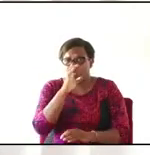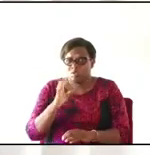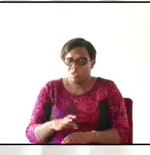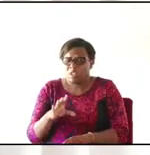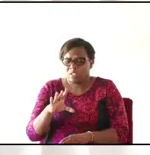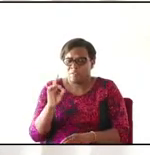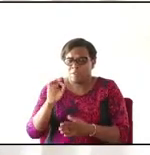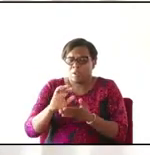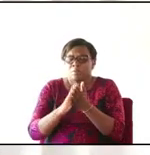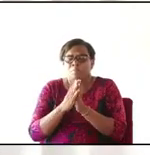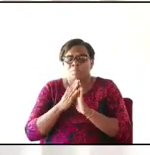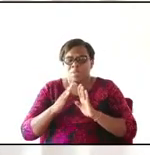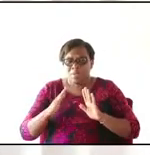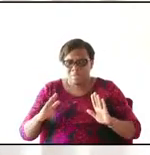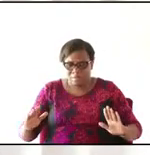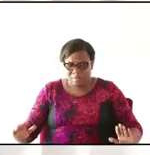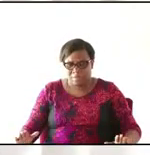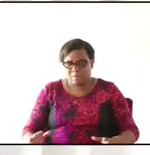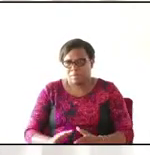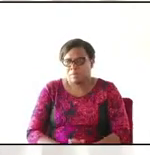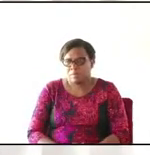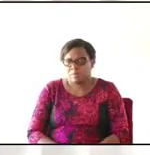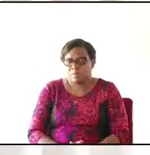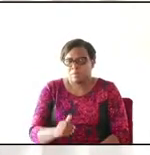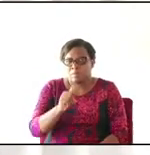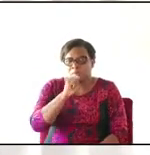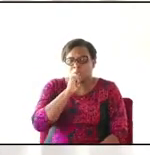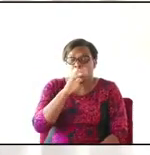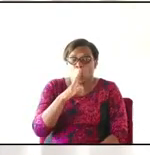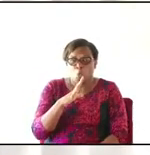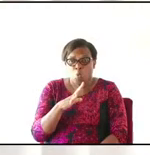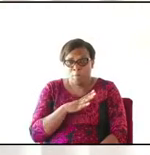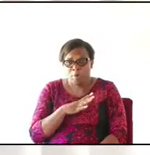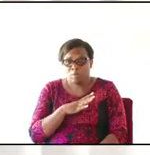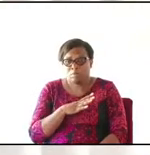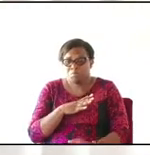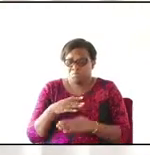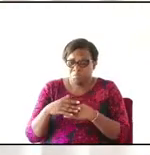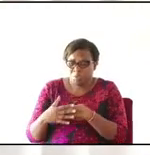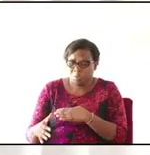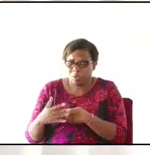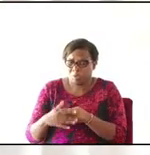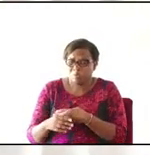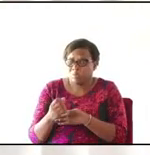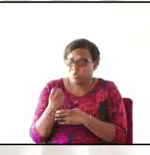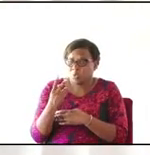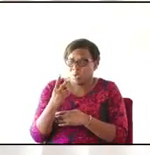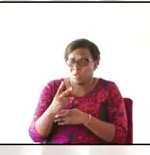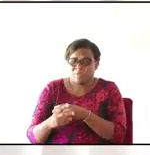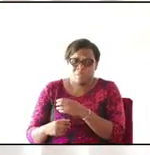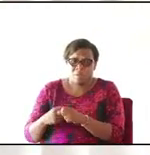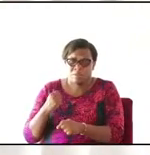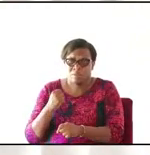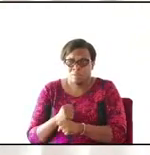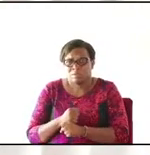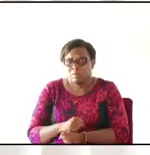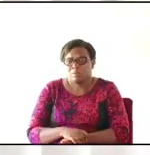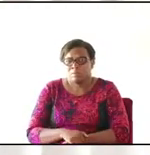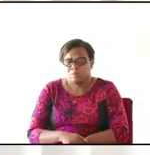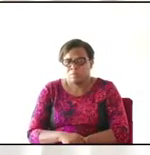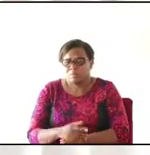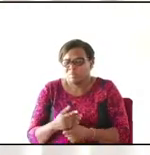finds peace. The woman who had the issue of blood for 12 long years,